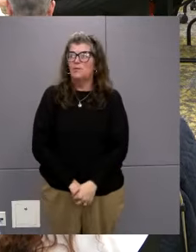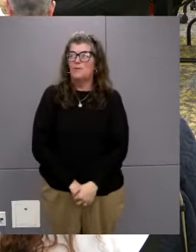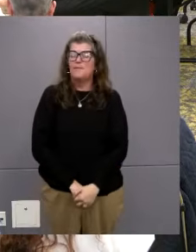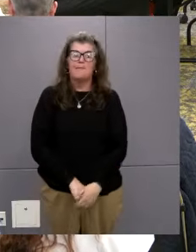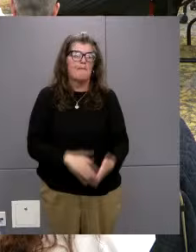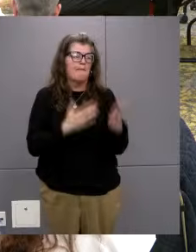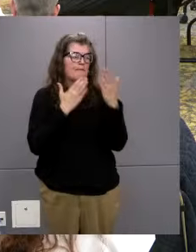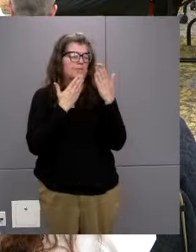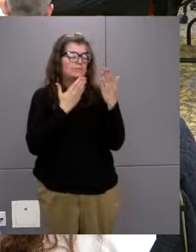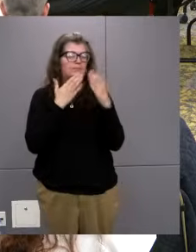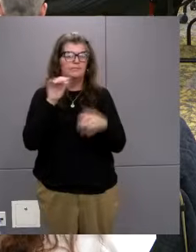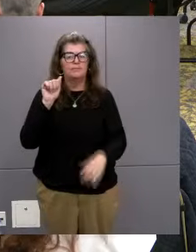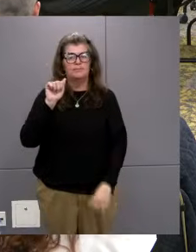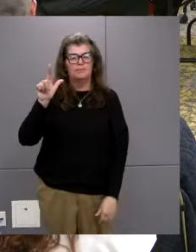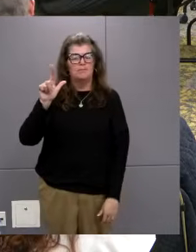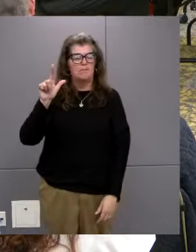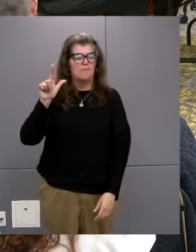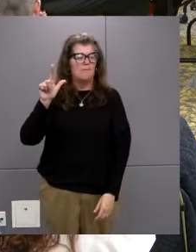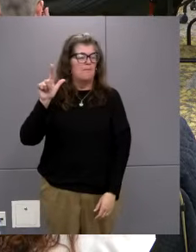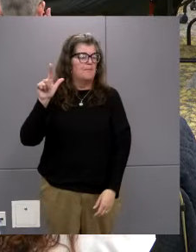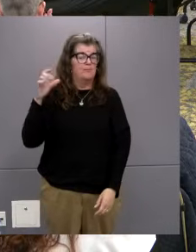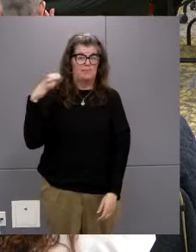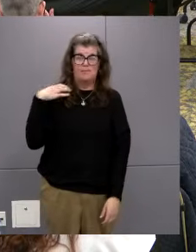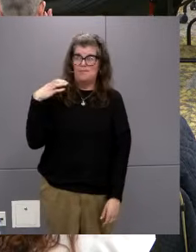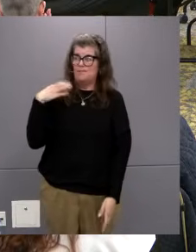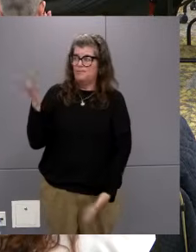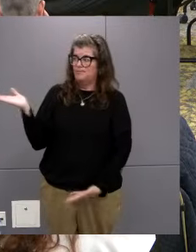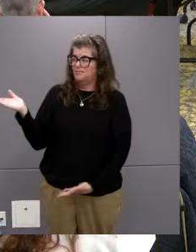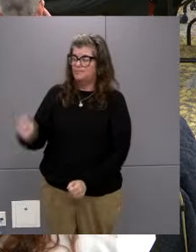Thank you, Al. Mr. Chairman.